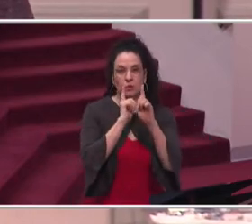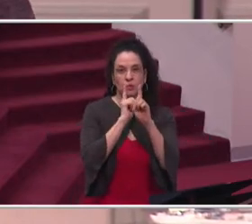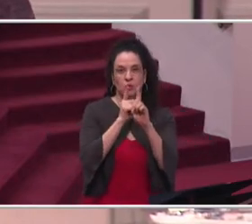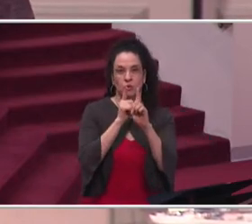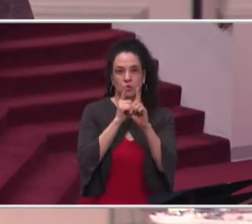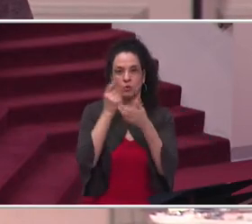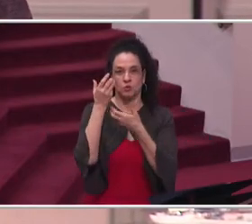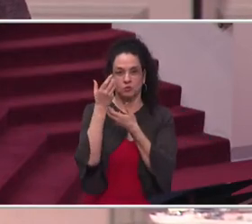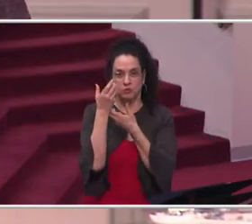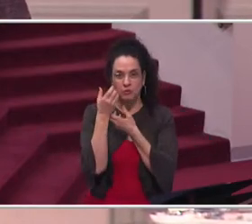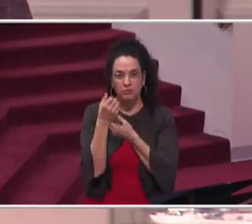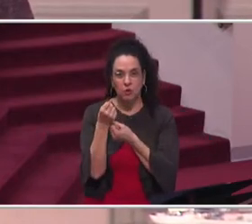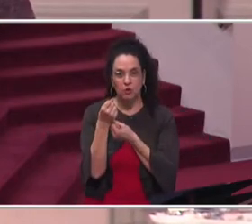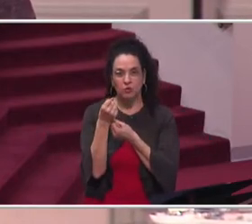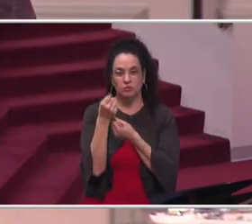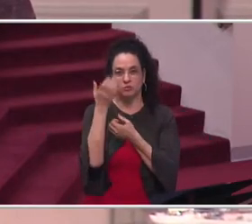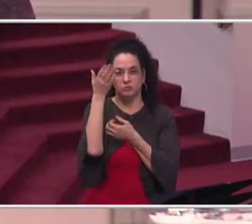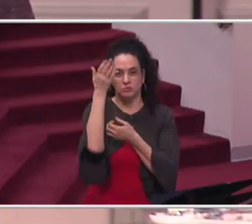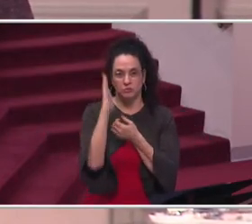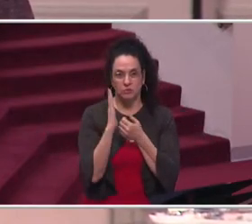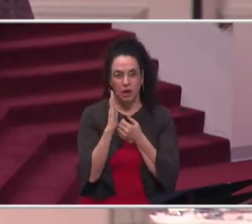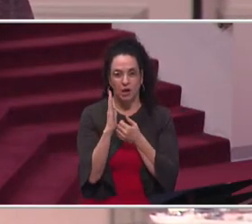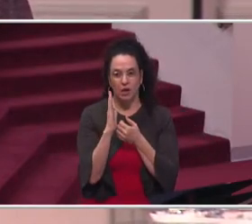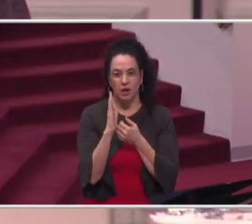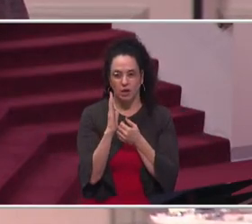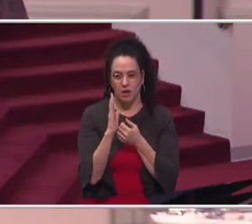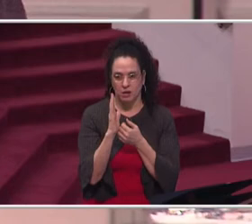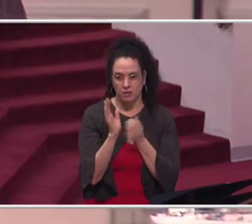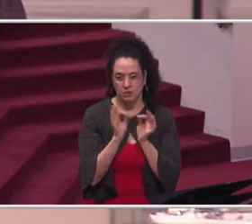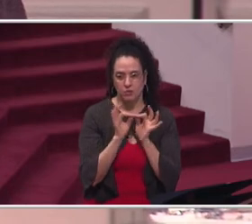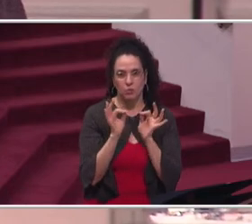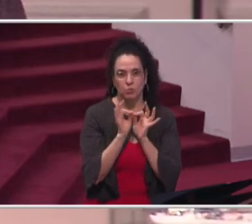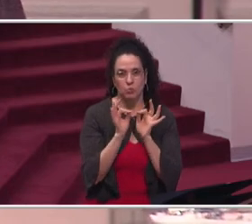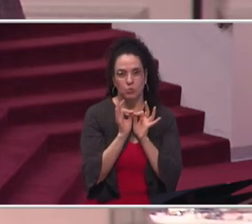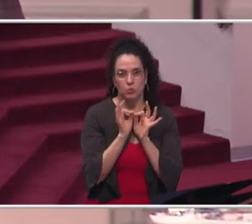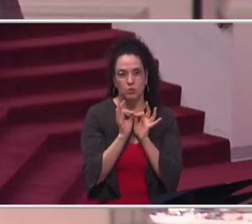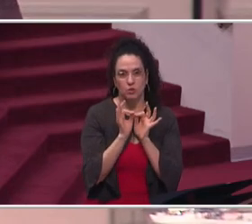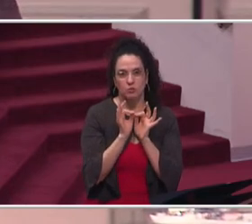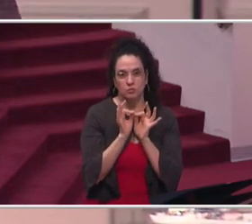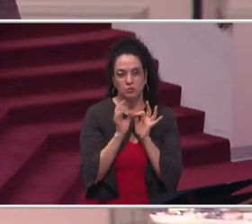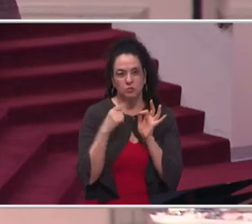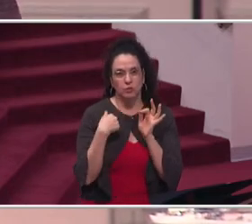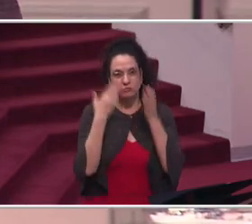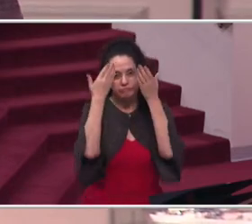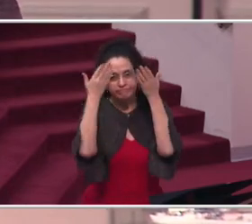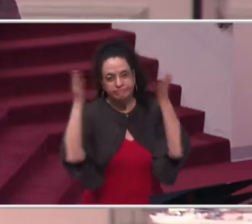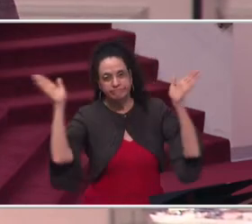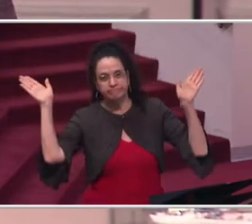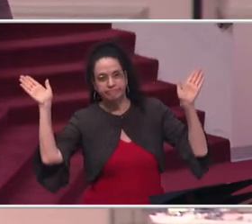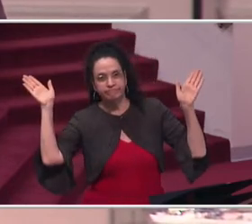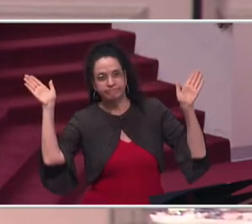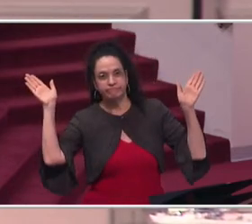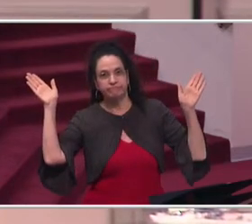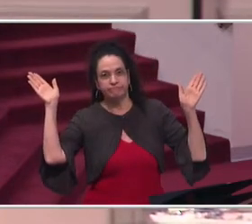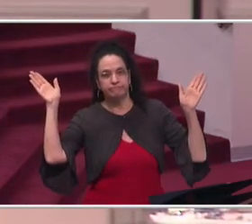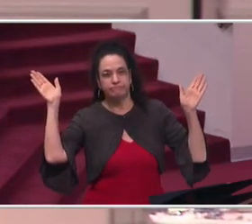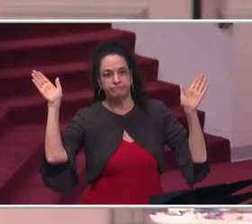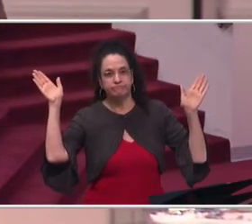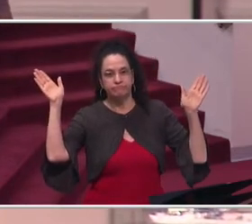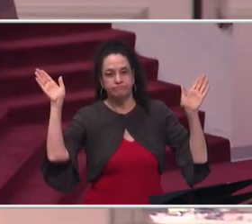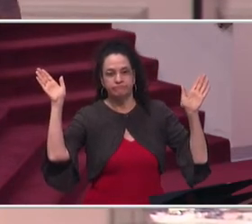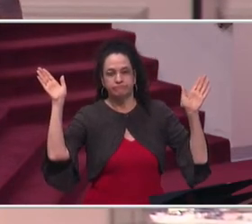trusting God greater and opening up ourselves in a way that we might